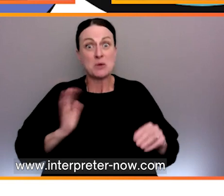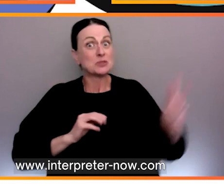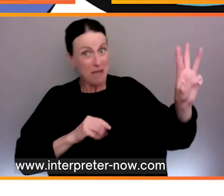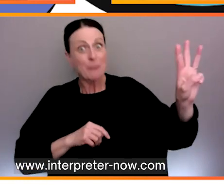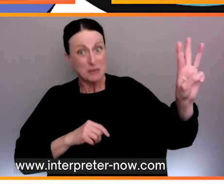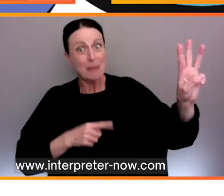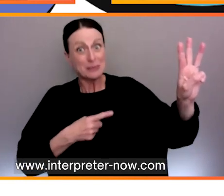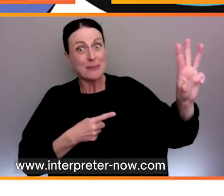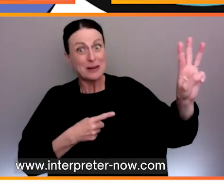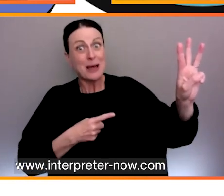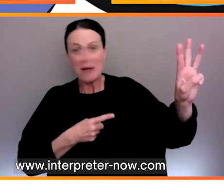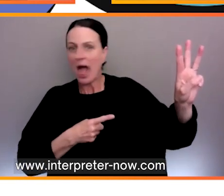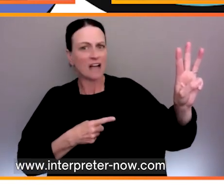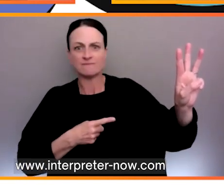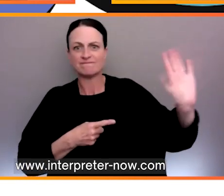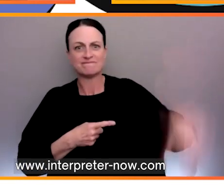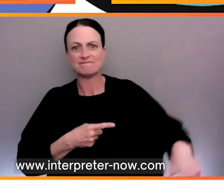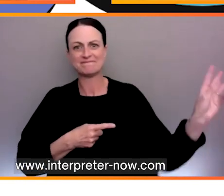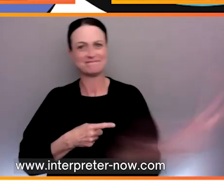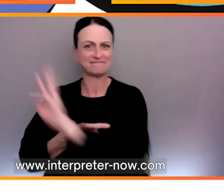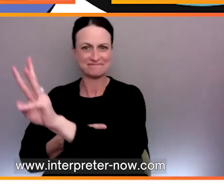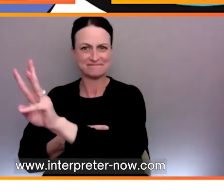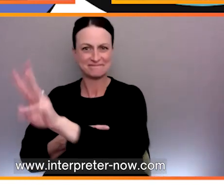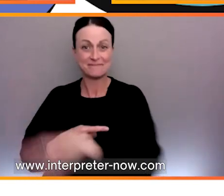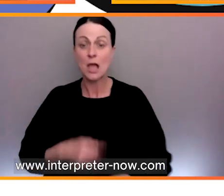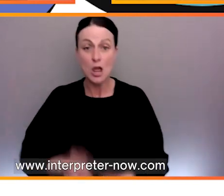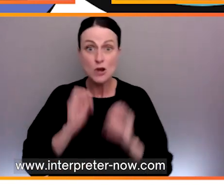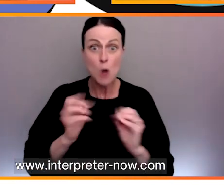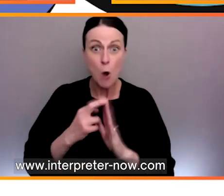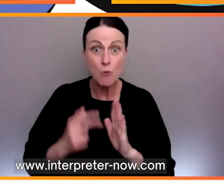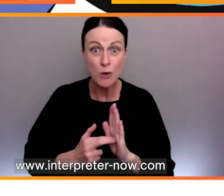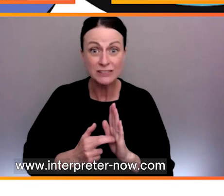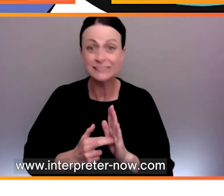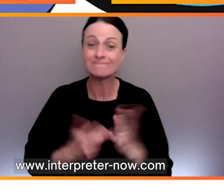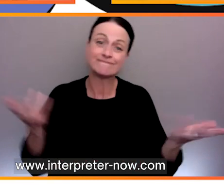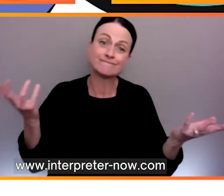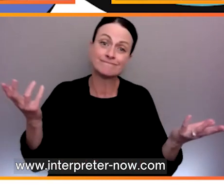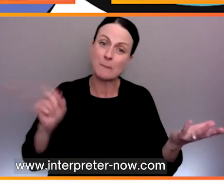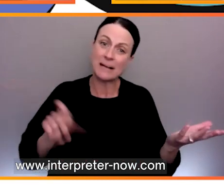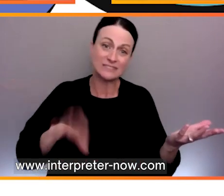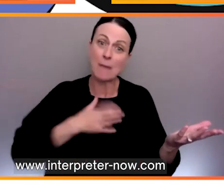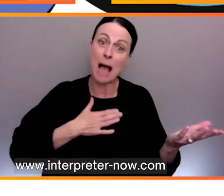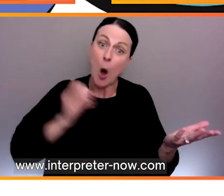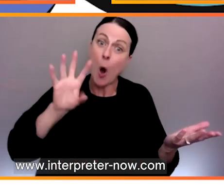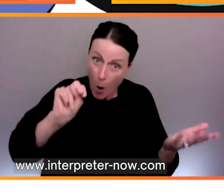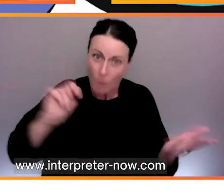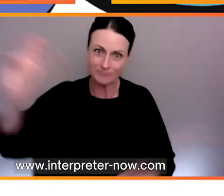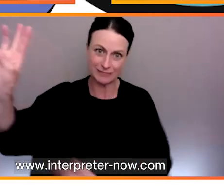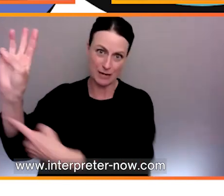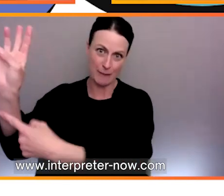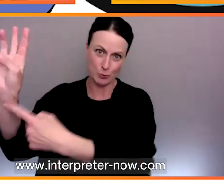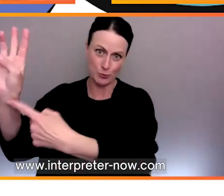Yeah. Thank you. Thank you for sharing your story and for sharing and for doing this work